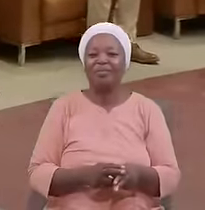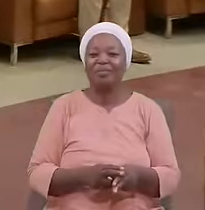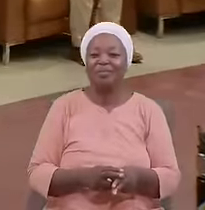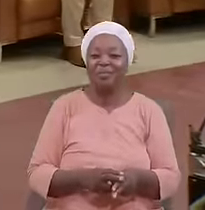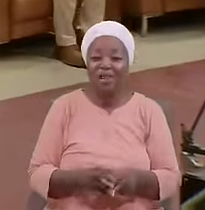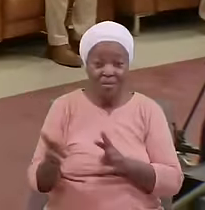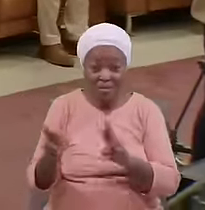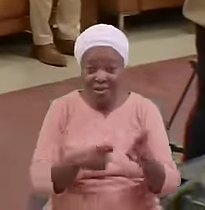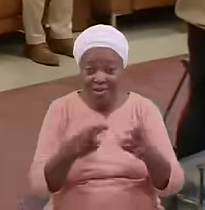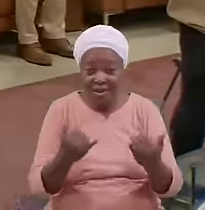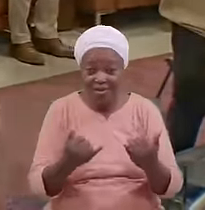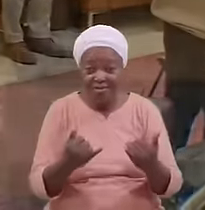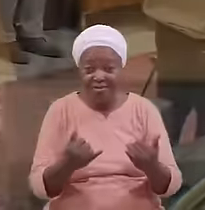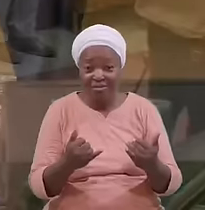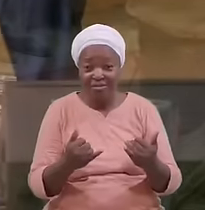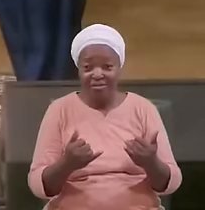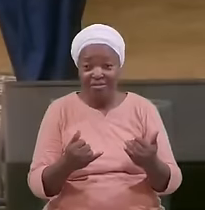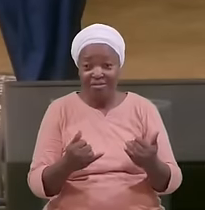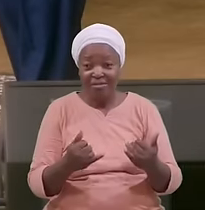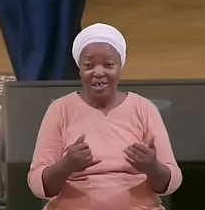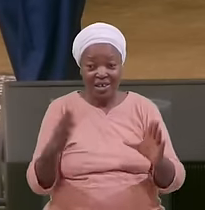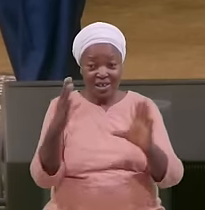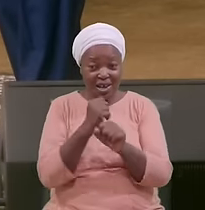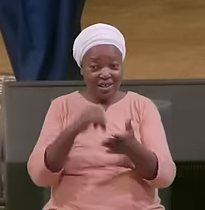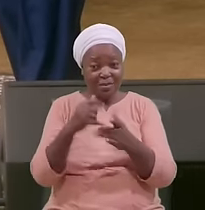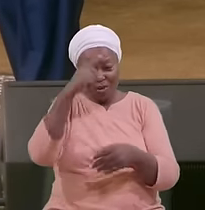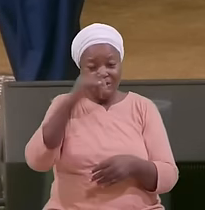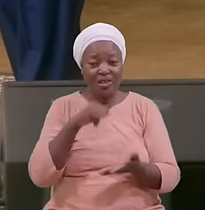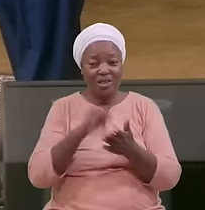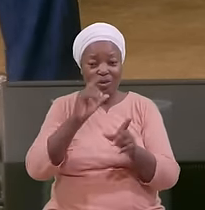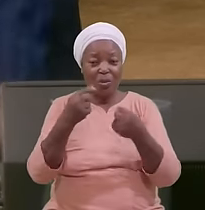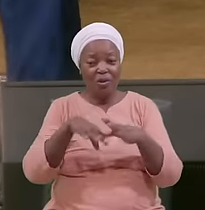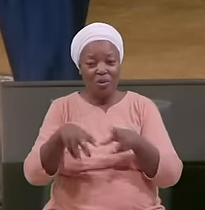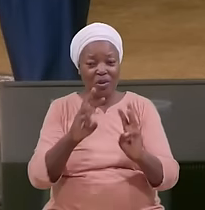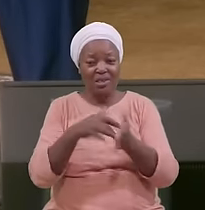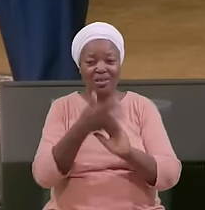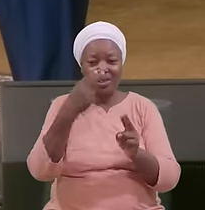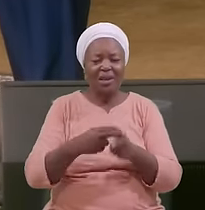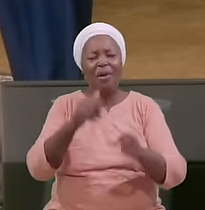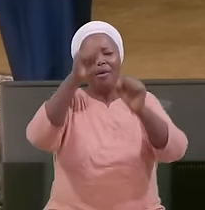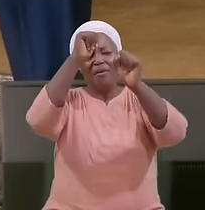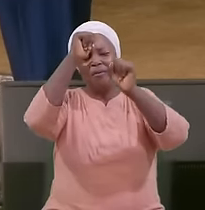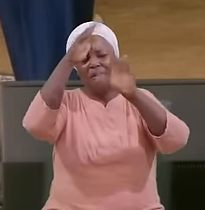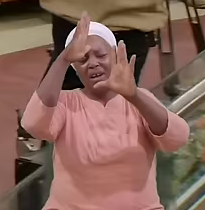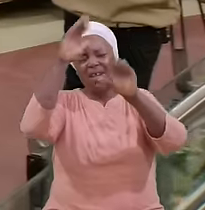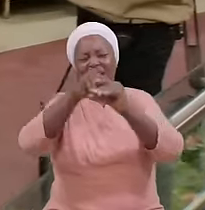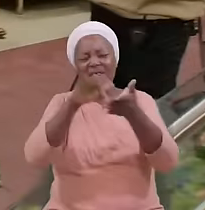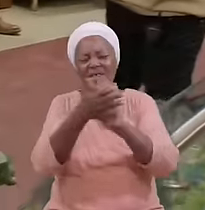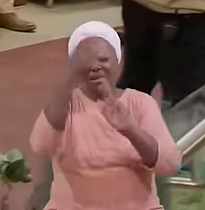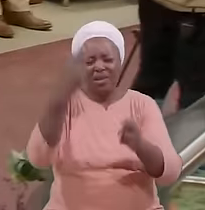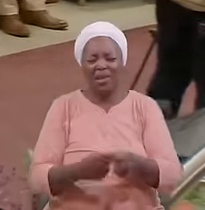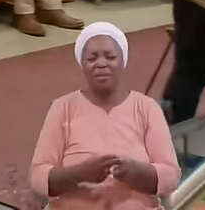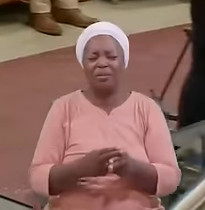Ready now? Catch it, it's coming your way. Father, in Jesus'